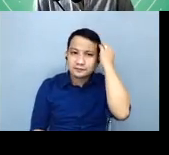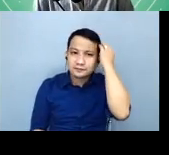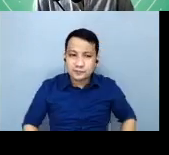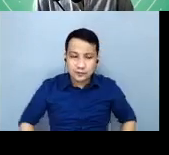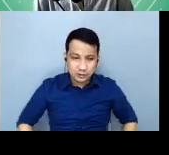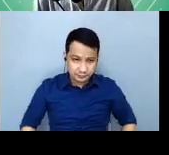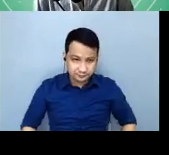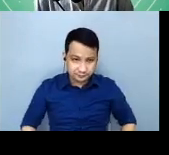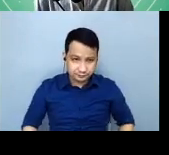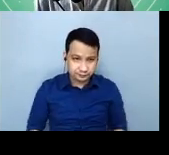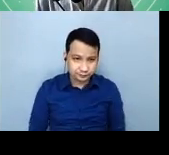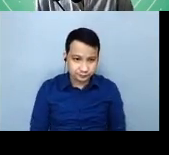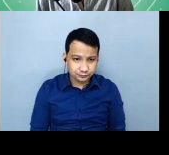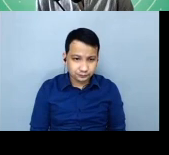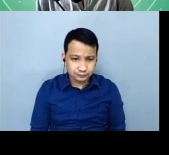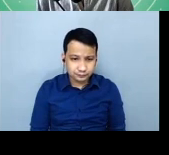Now,